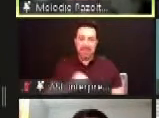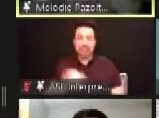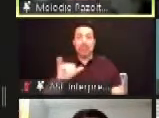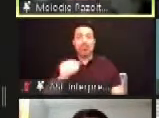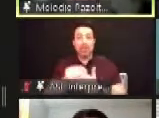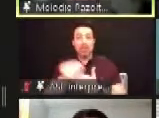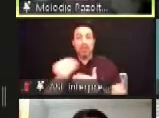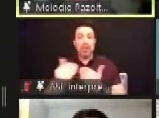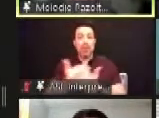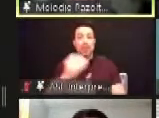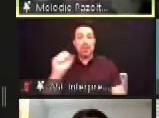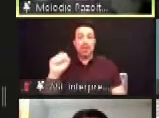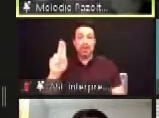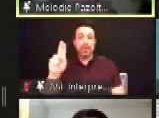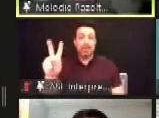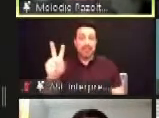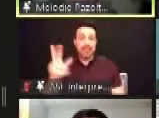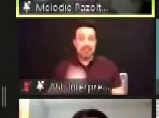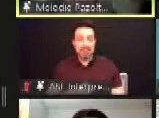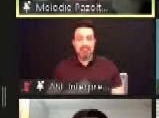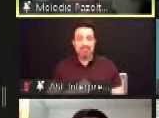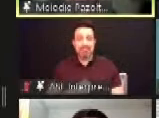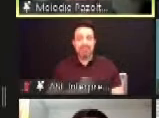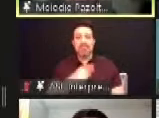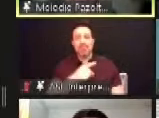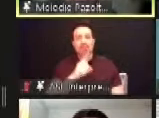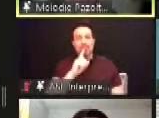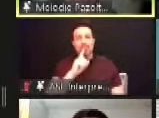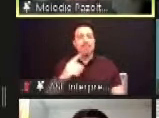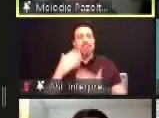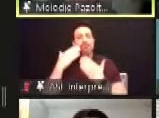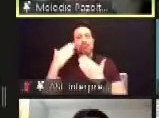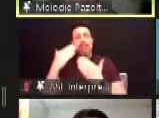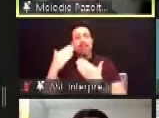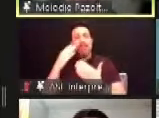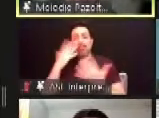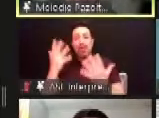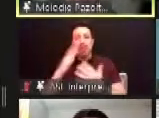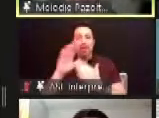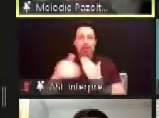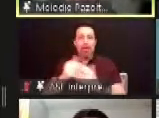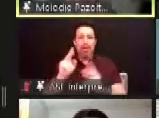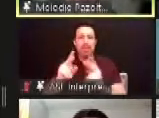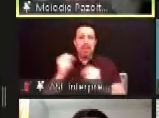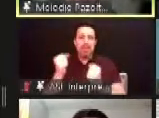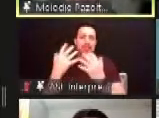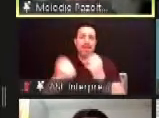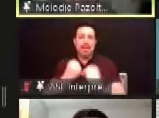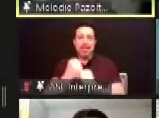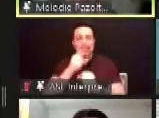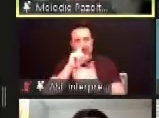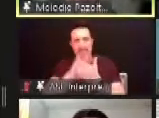new SUV. What she's truly most grateful for is all the people over the years that believed in her, supported her, and